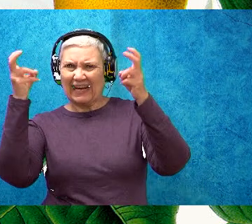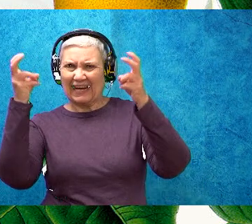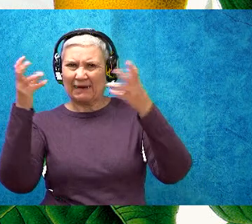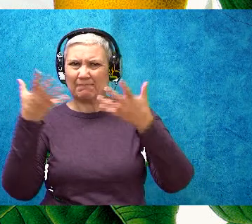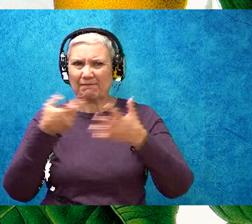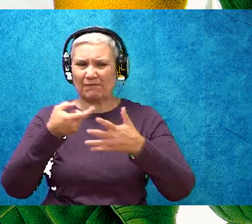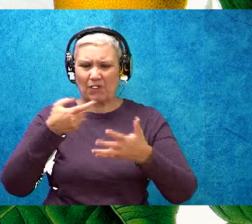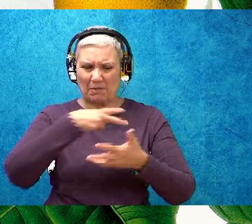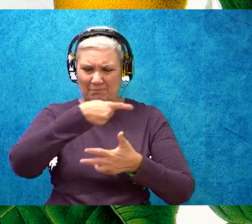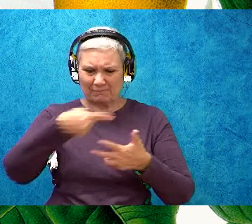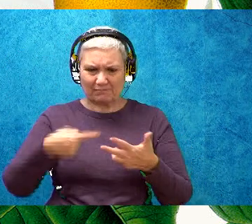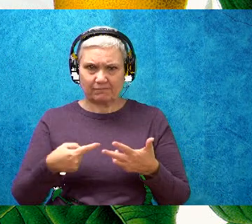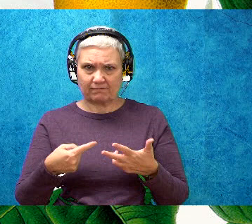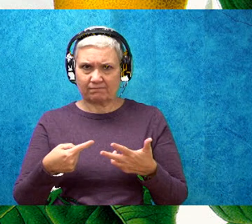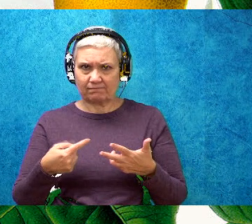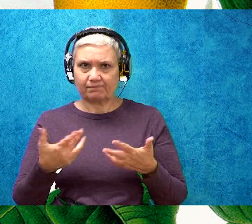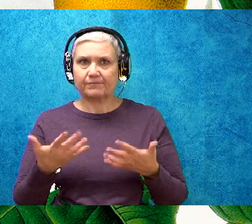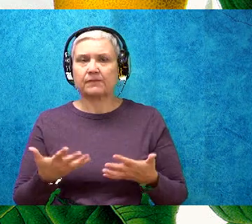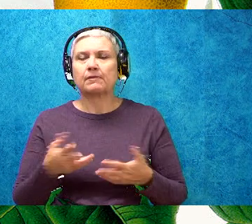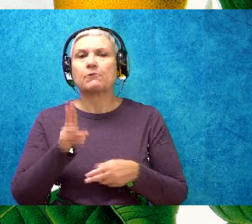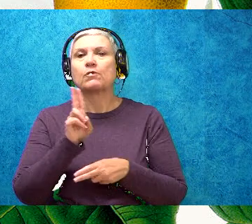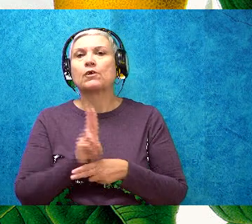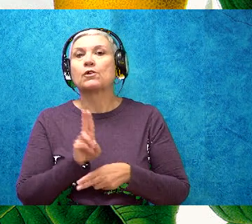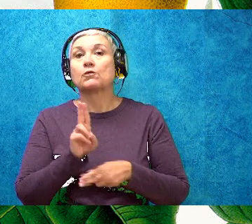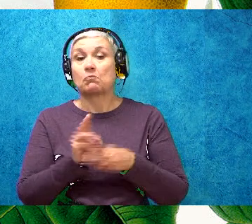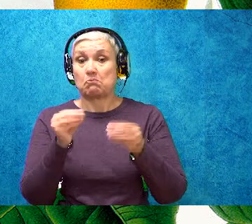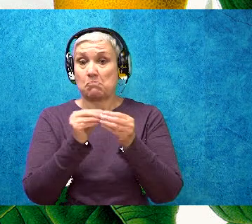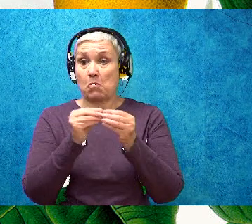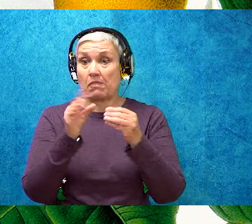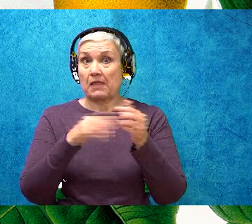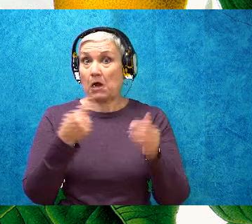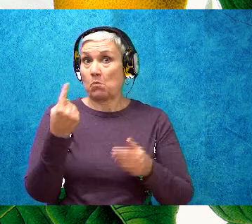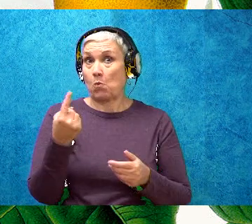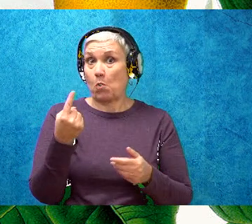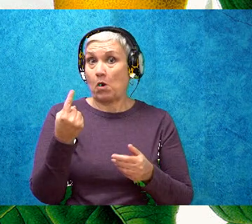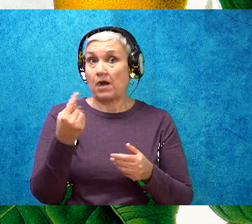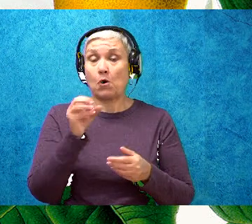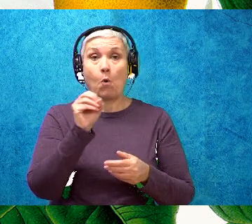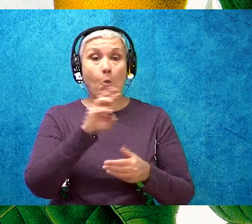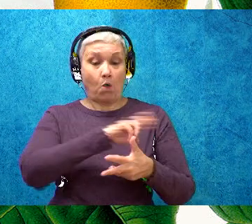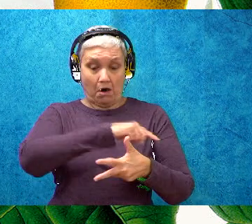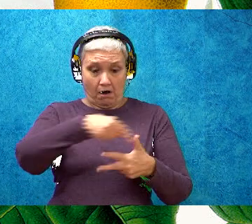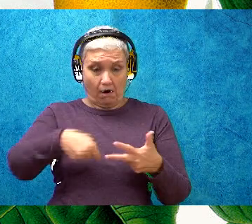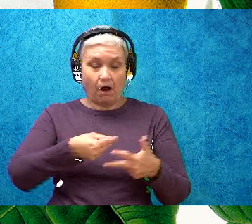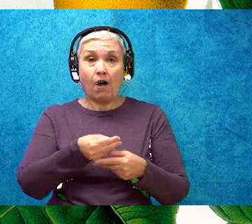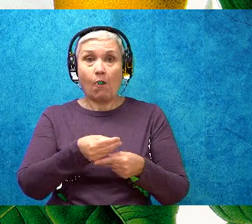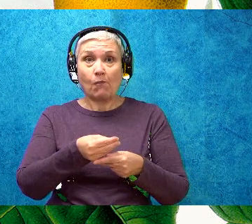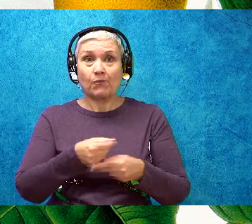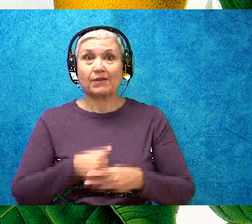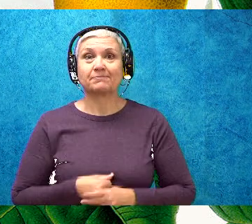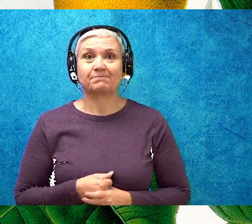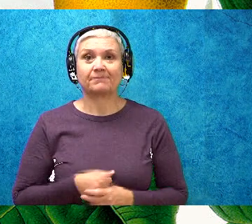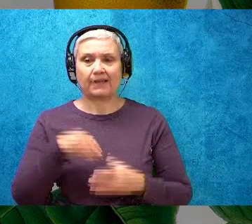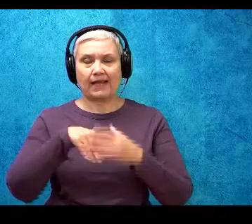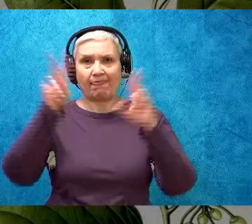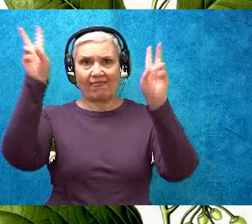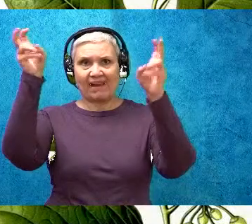figure out how we can use more than one of these or all of them within your theme.